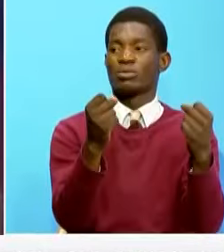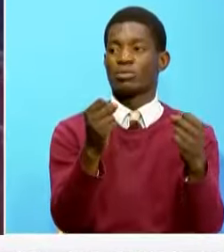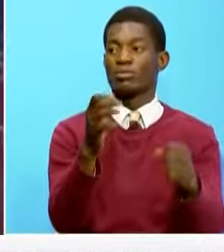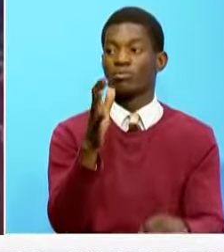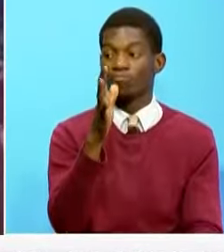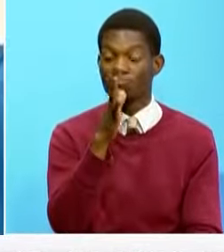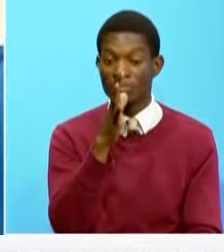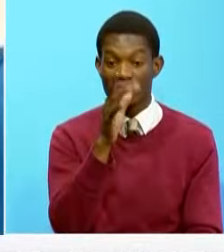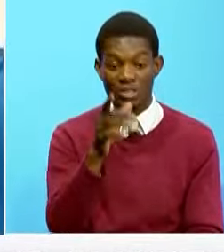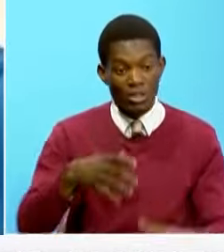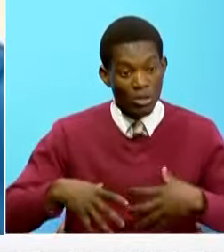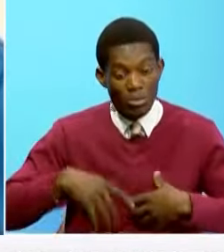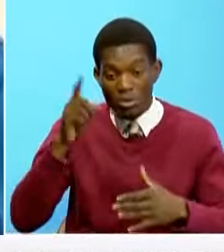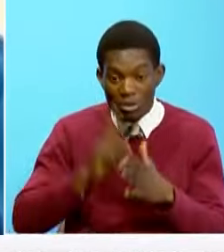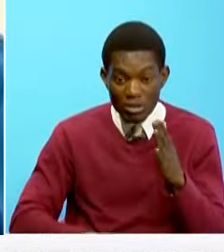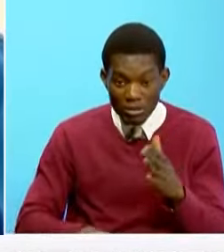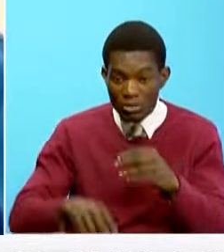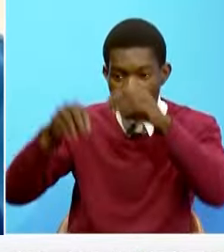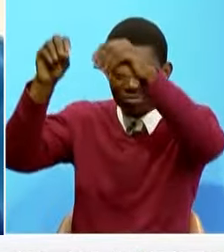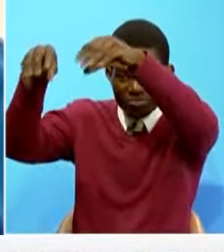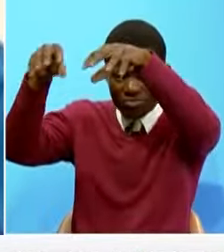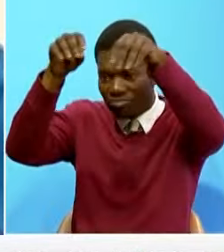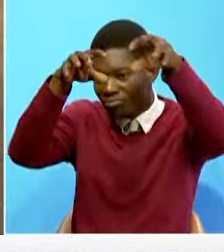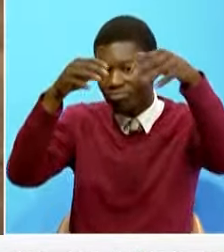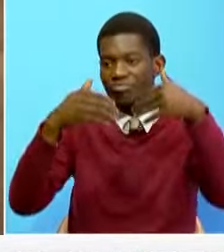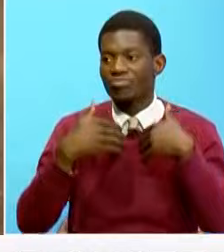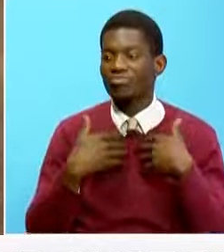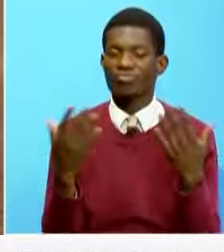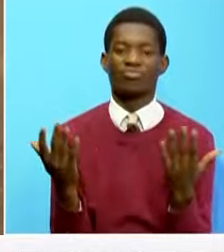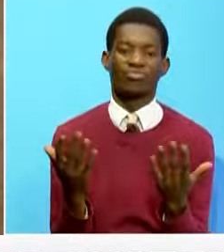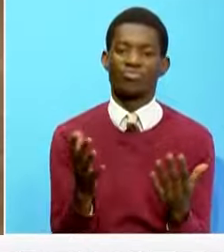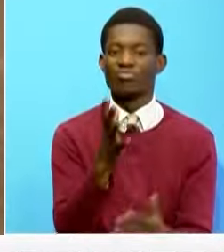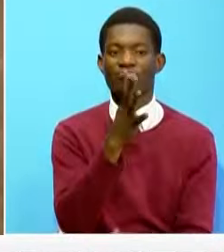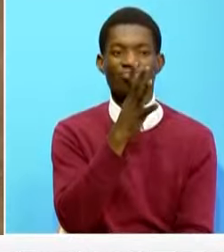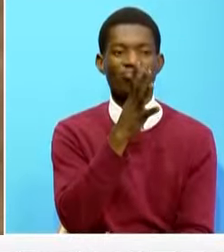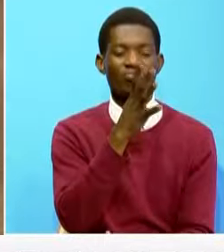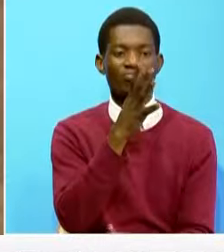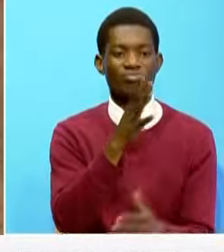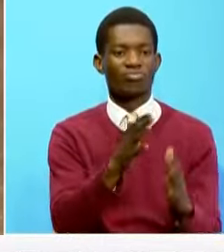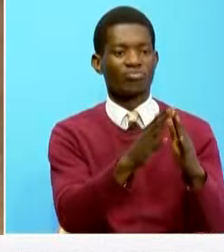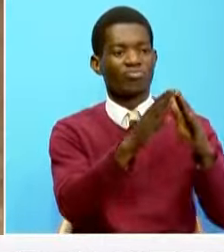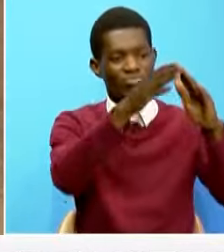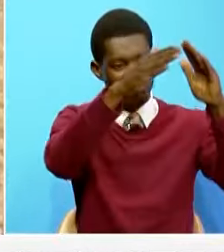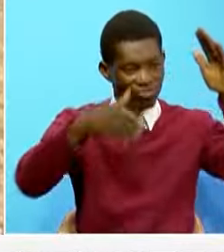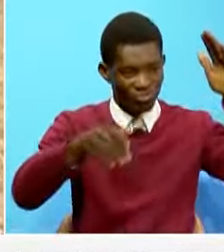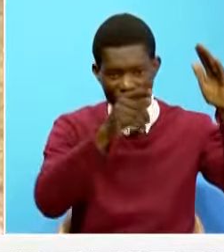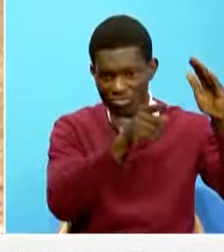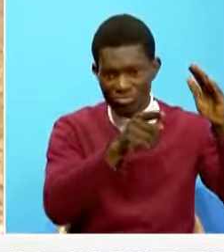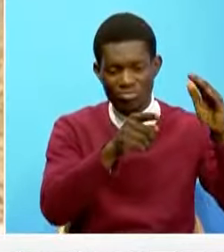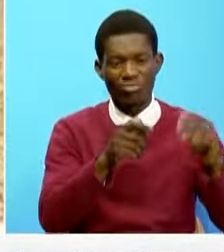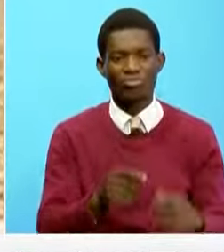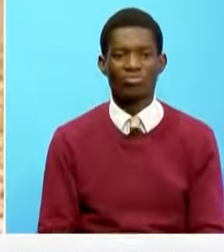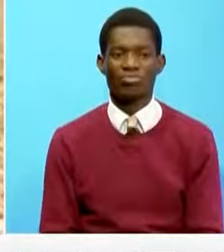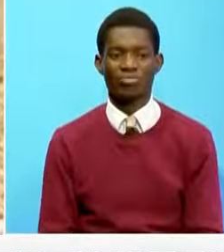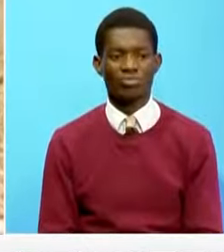lack of electricity at the mother's shelter, commonly known as Chada in Chewa language. So, my